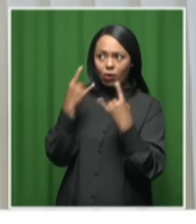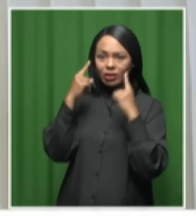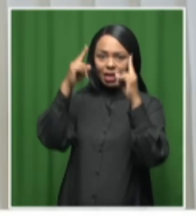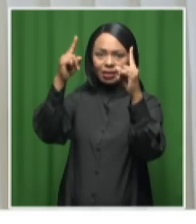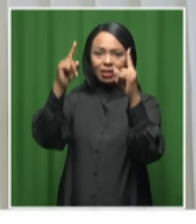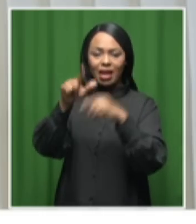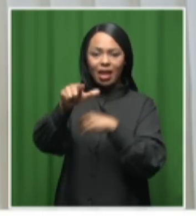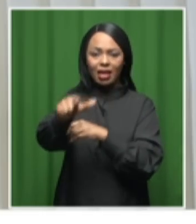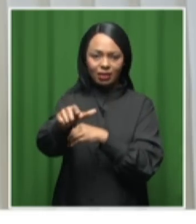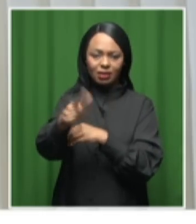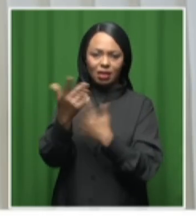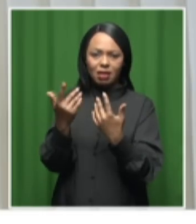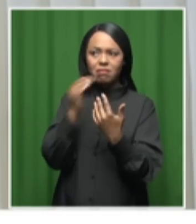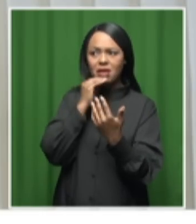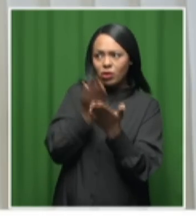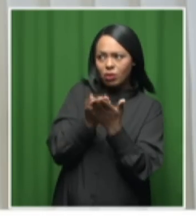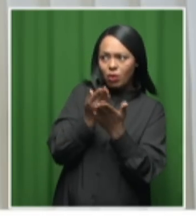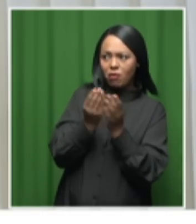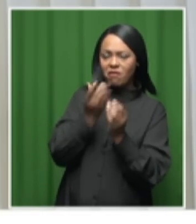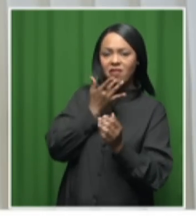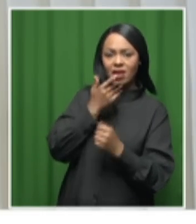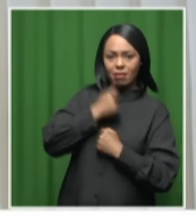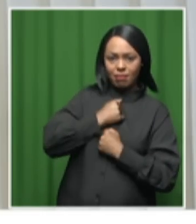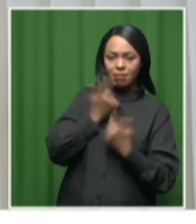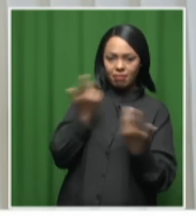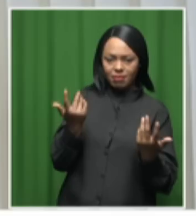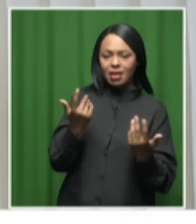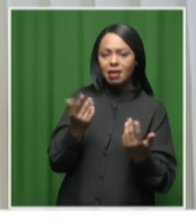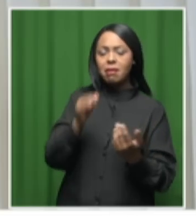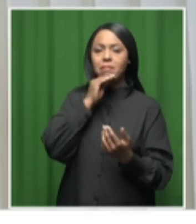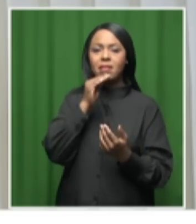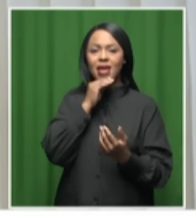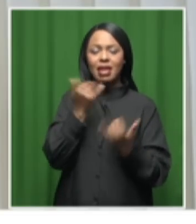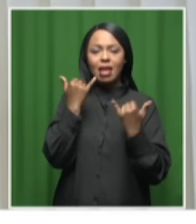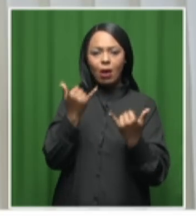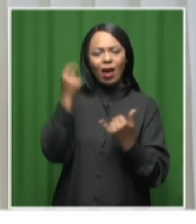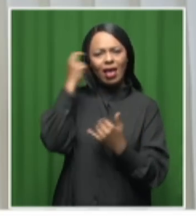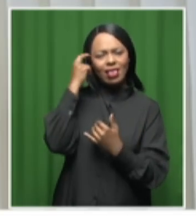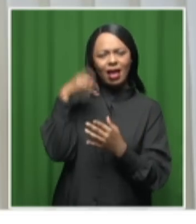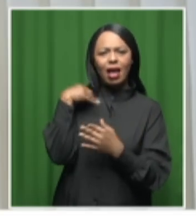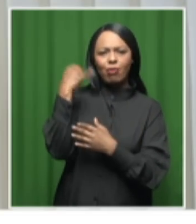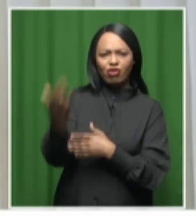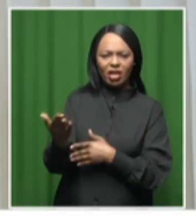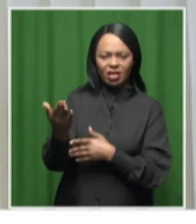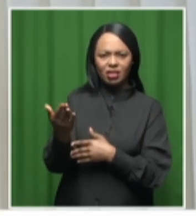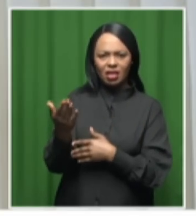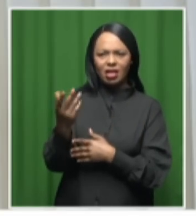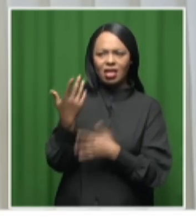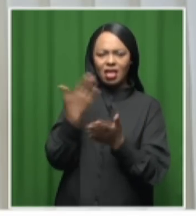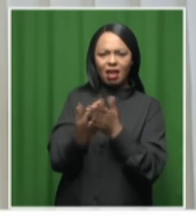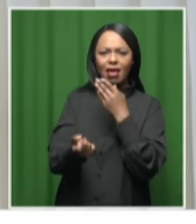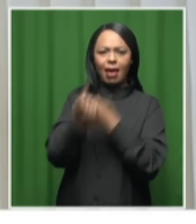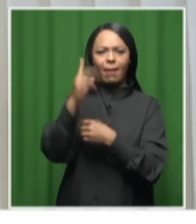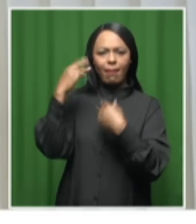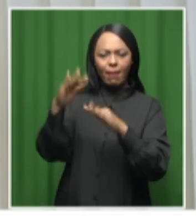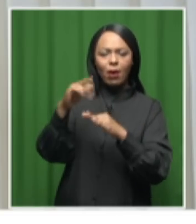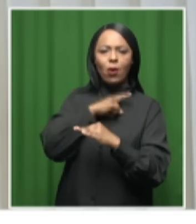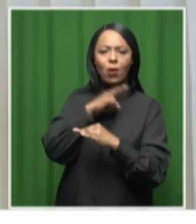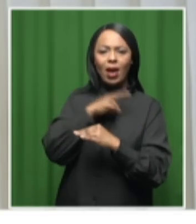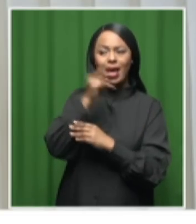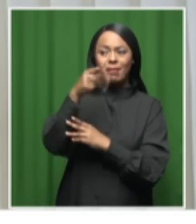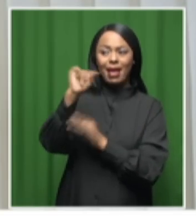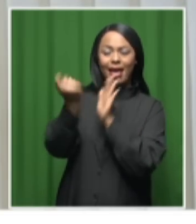the balance of probabilities are in my favor. Now, I think that's where the application is going to fall short, because if you look at the NPA